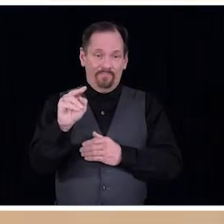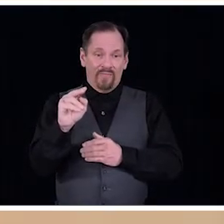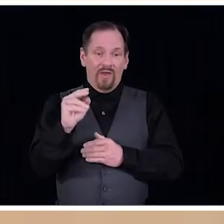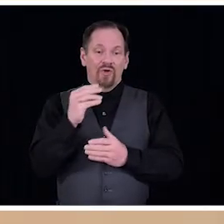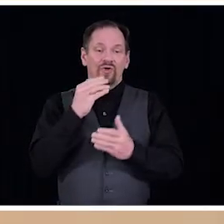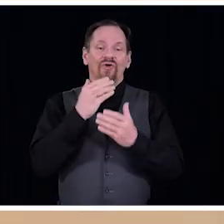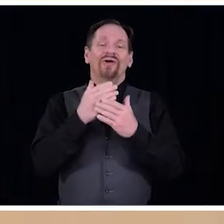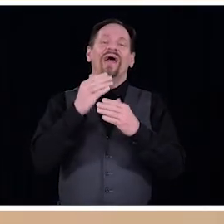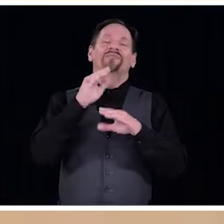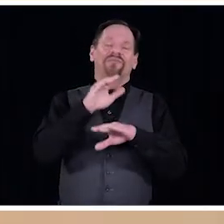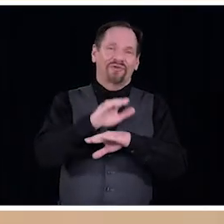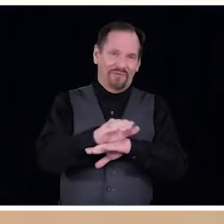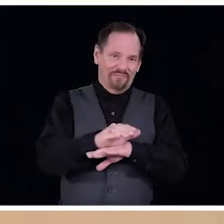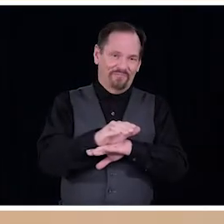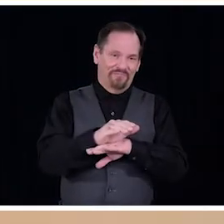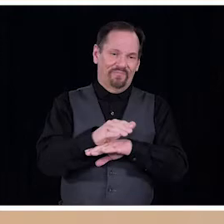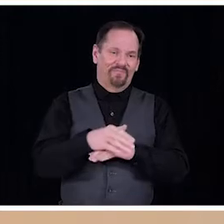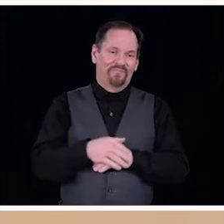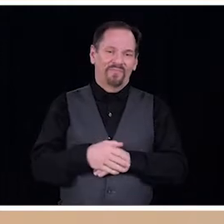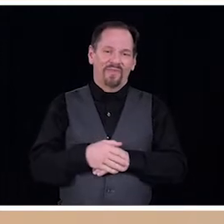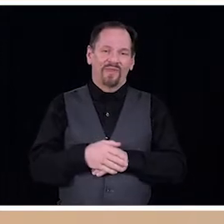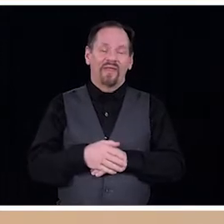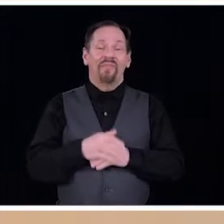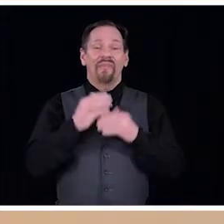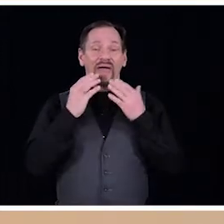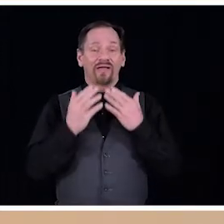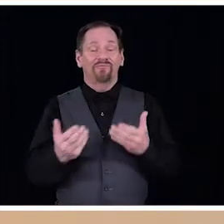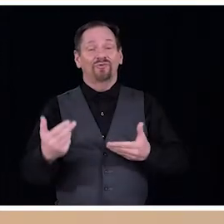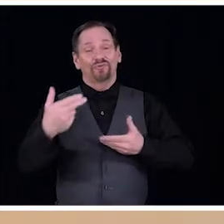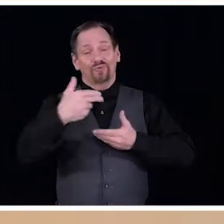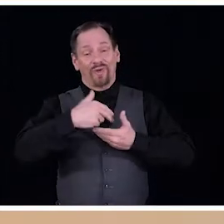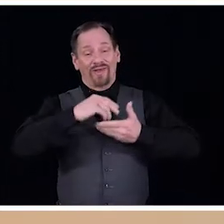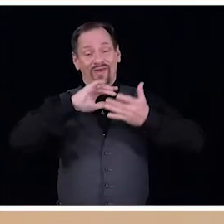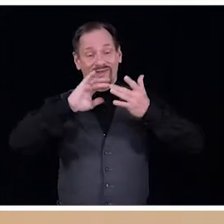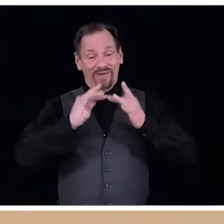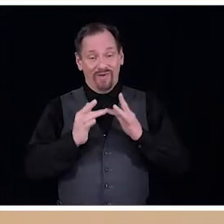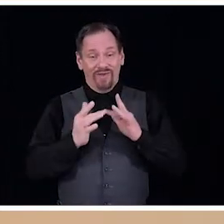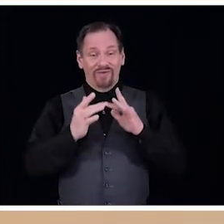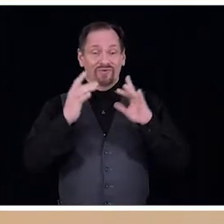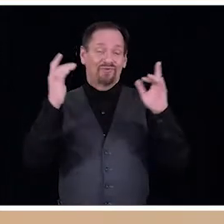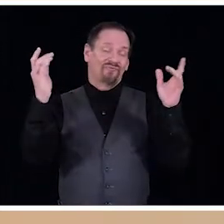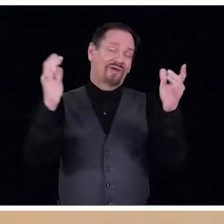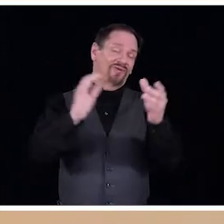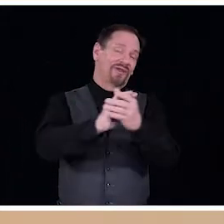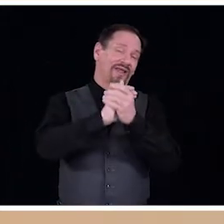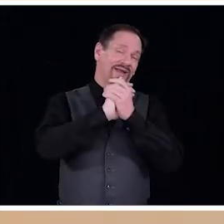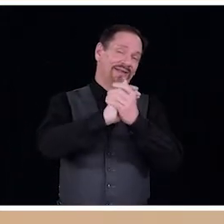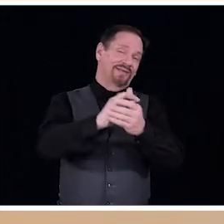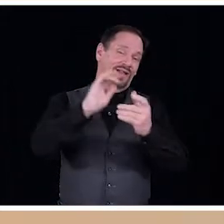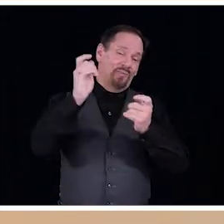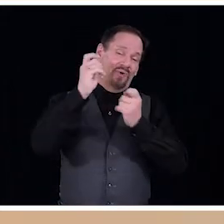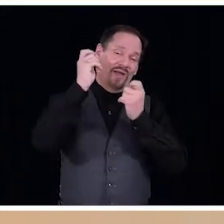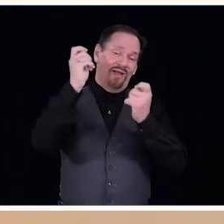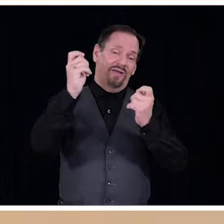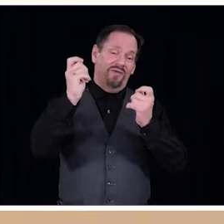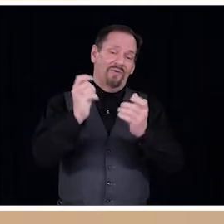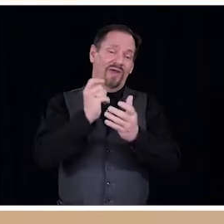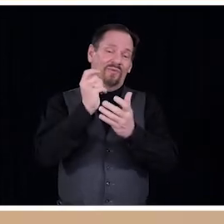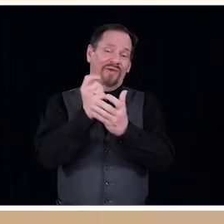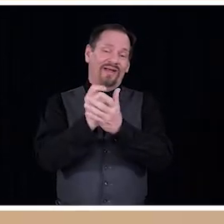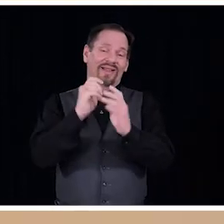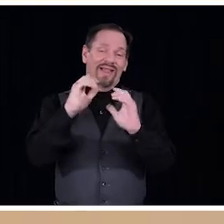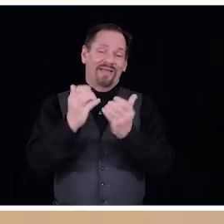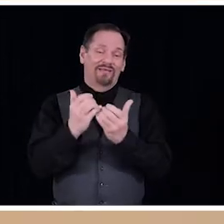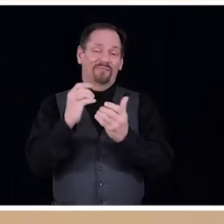everyone, and thank you for joining us virtually to congratulate and celebrate the graduating class of 2020.